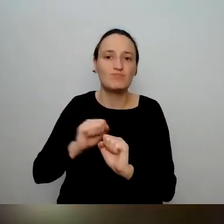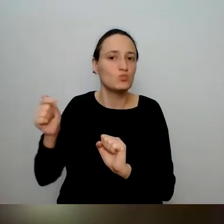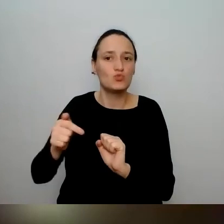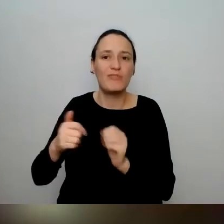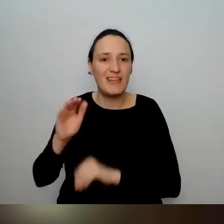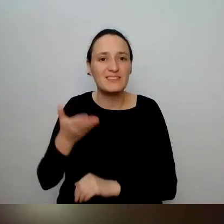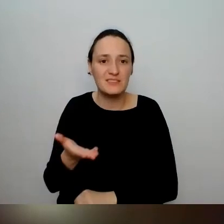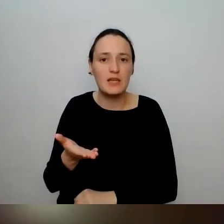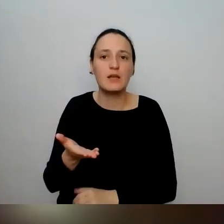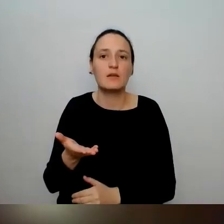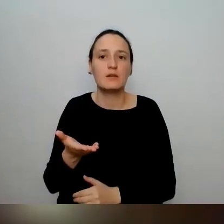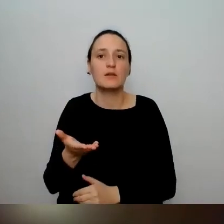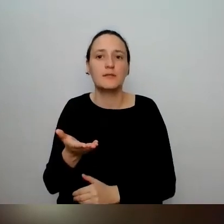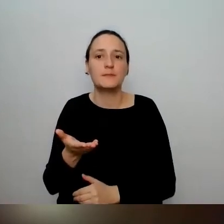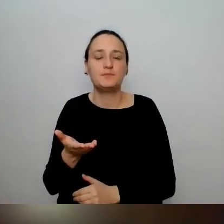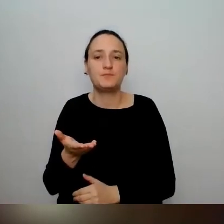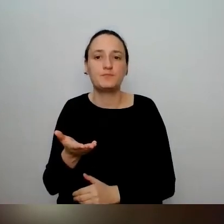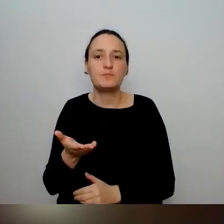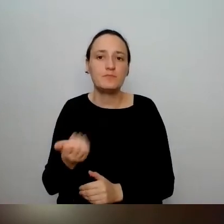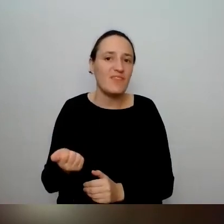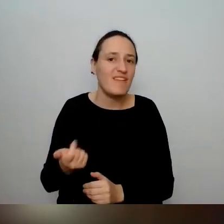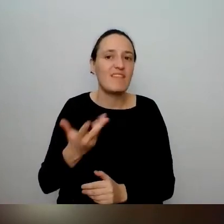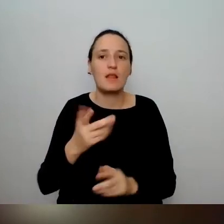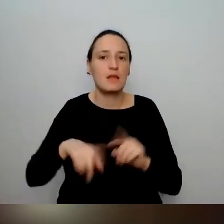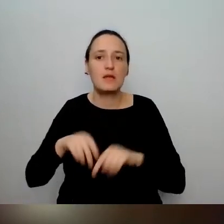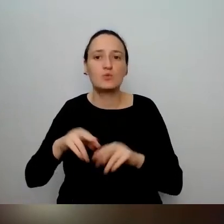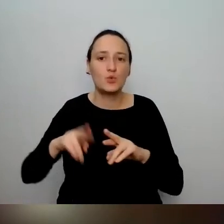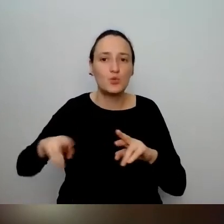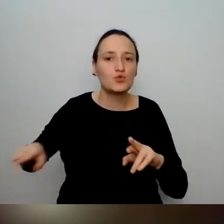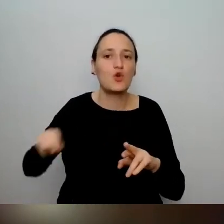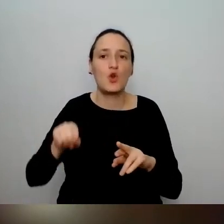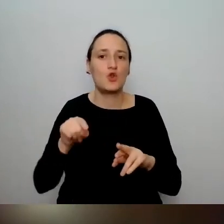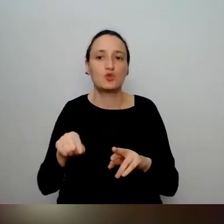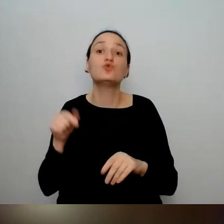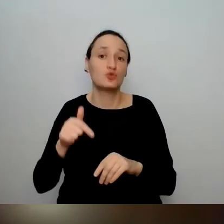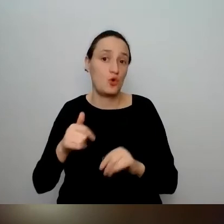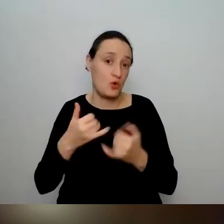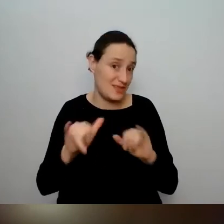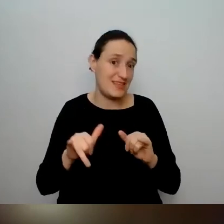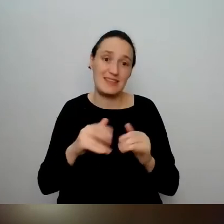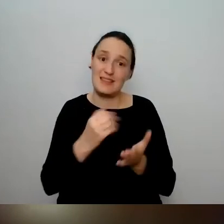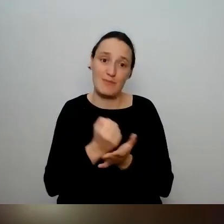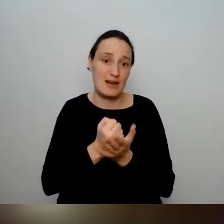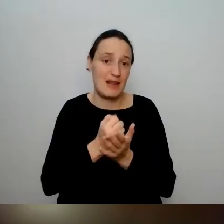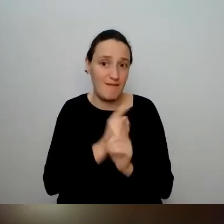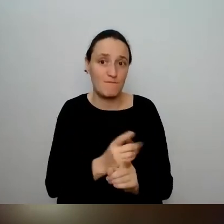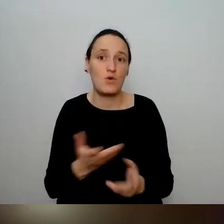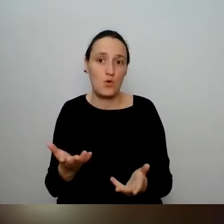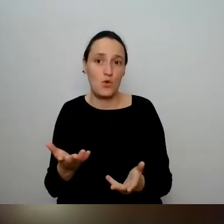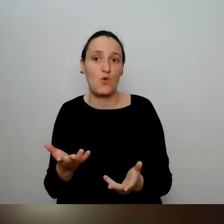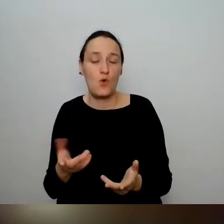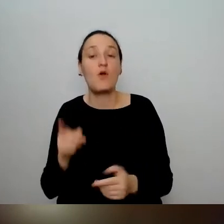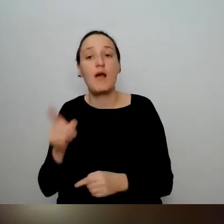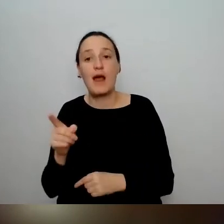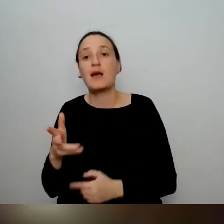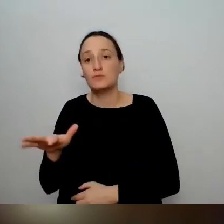The other example is that, you know, the local protection acts are put in place by the local government in that